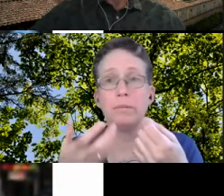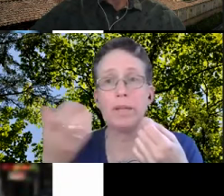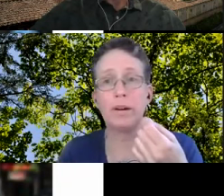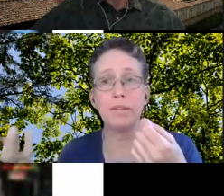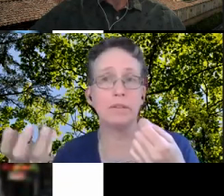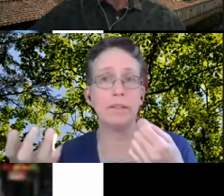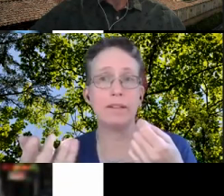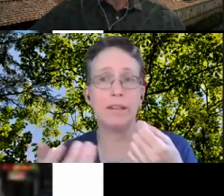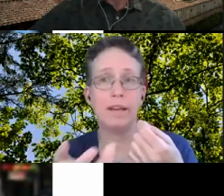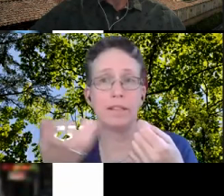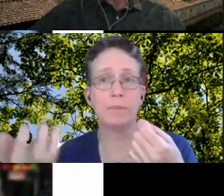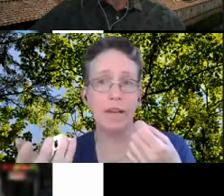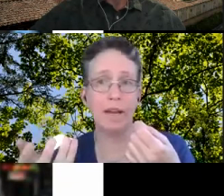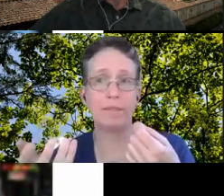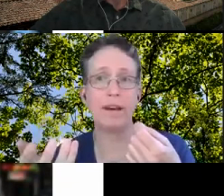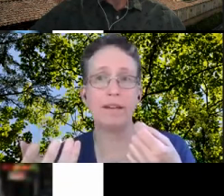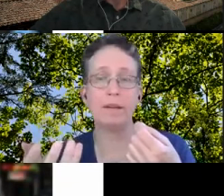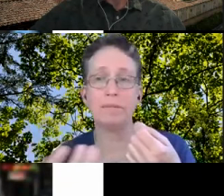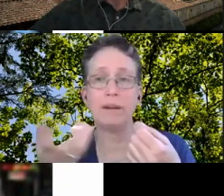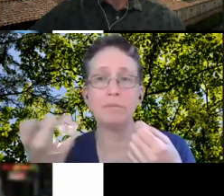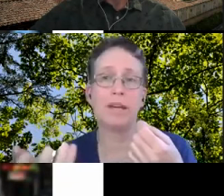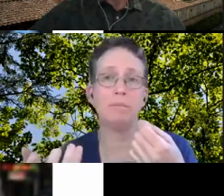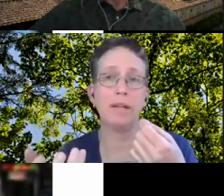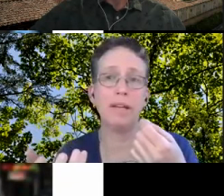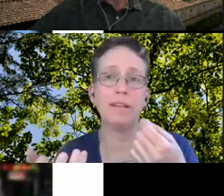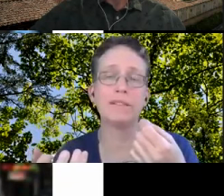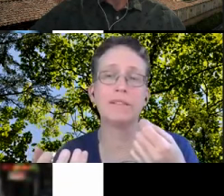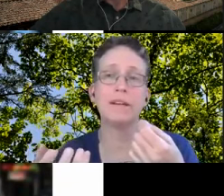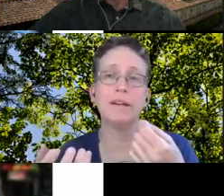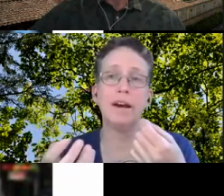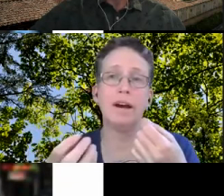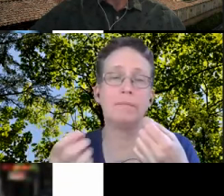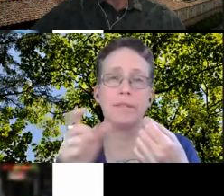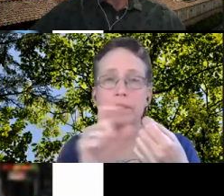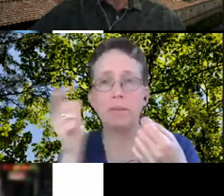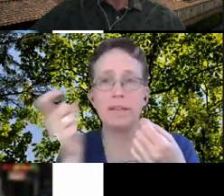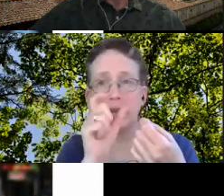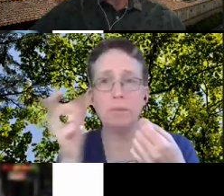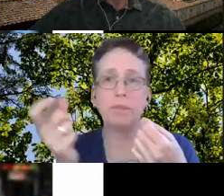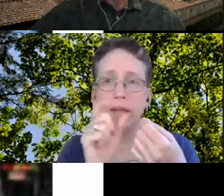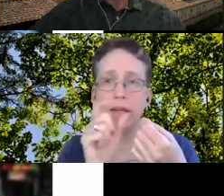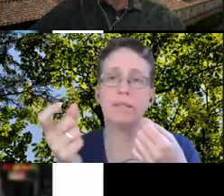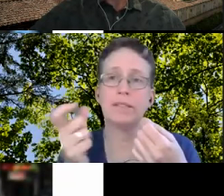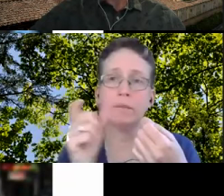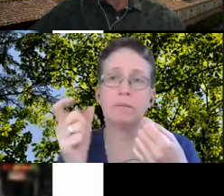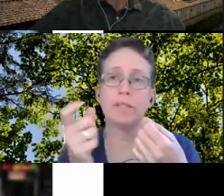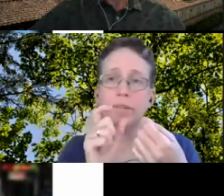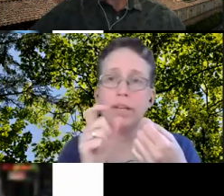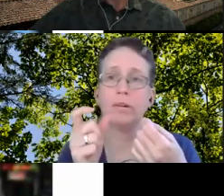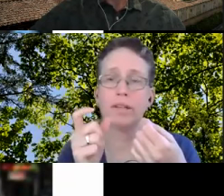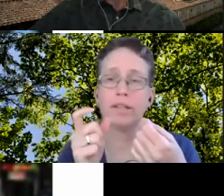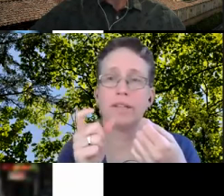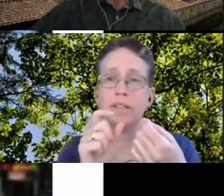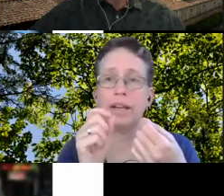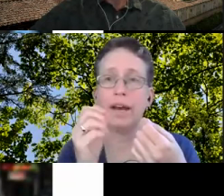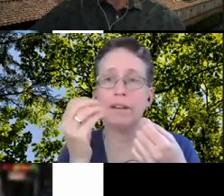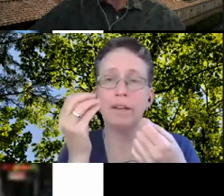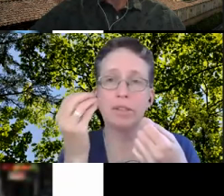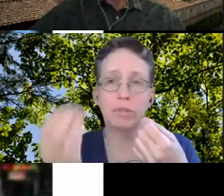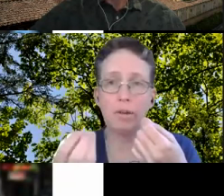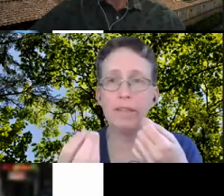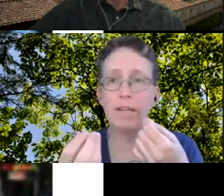well, we'd also like to enhance bird habitat and provide more native plantings. So then the go-between was the greening organization that